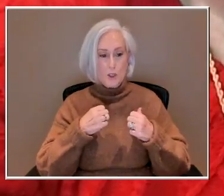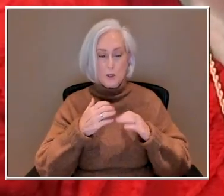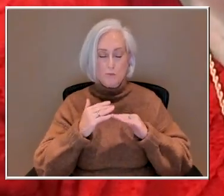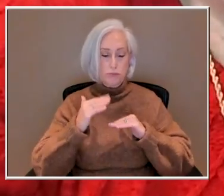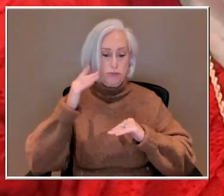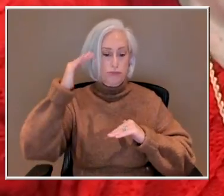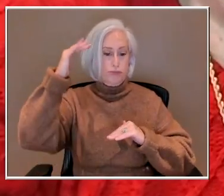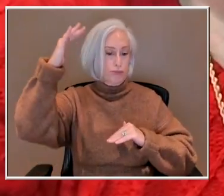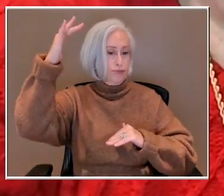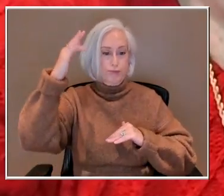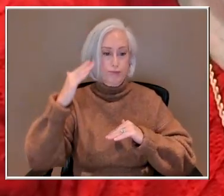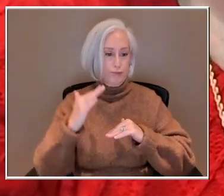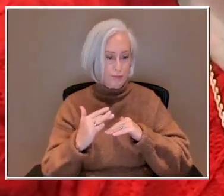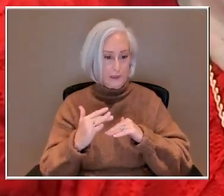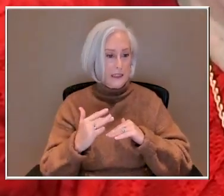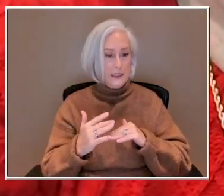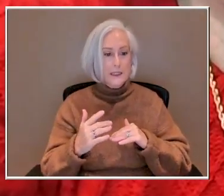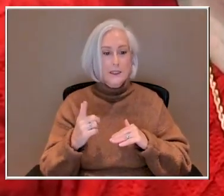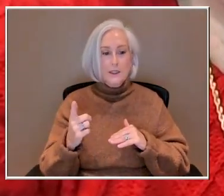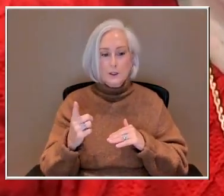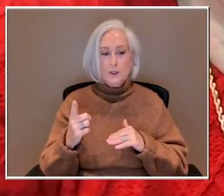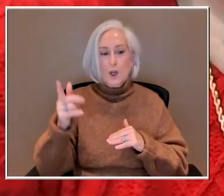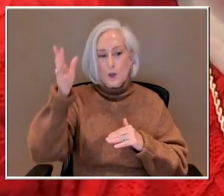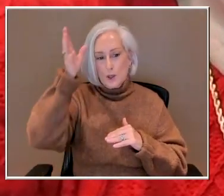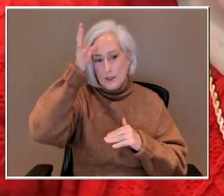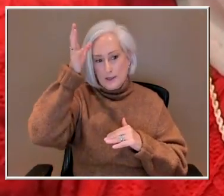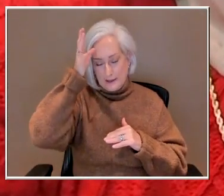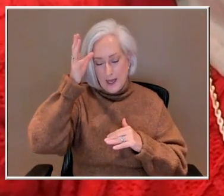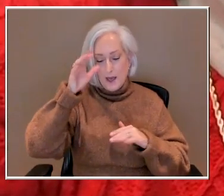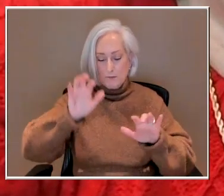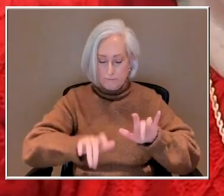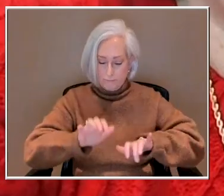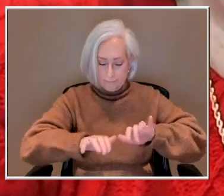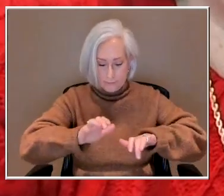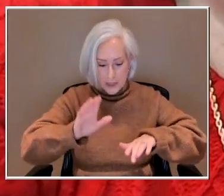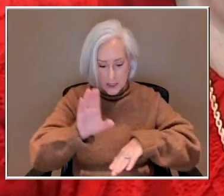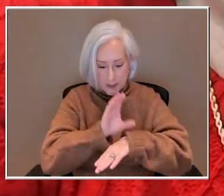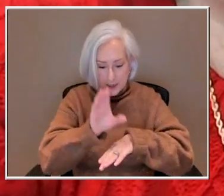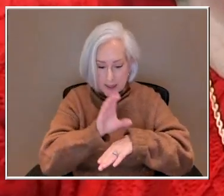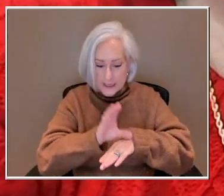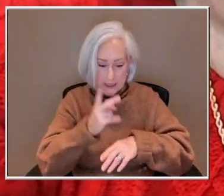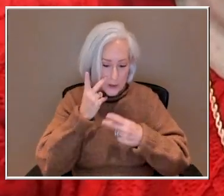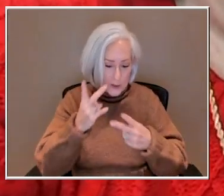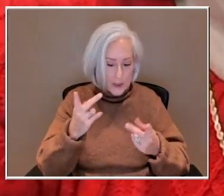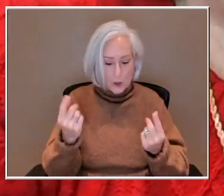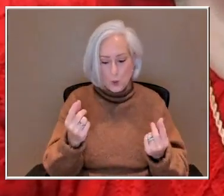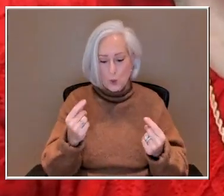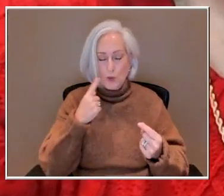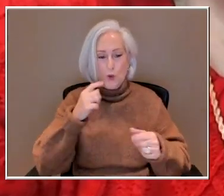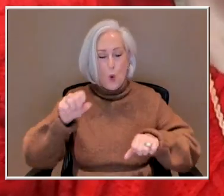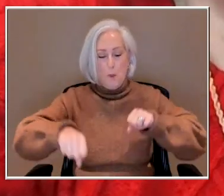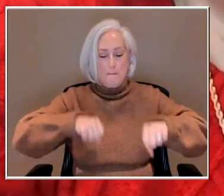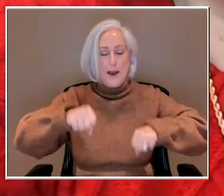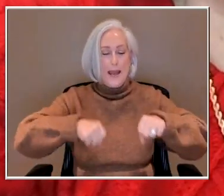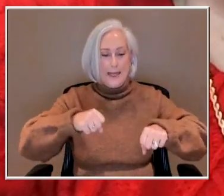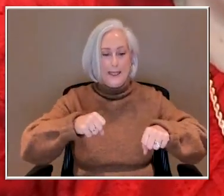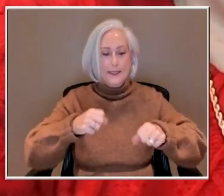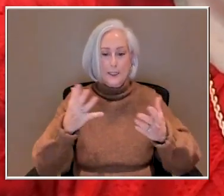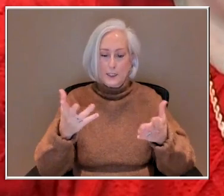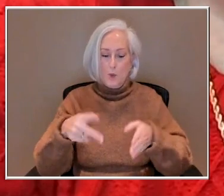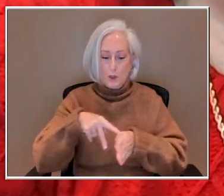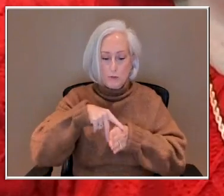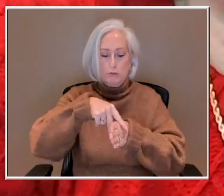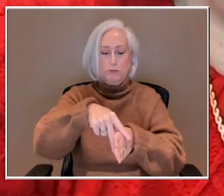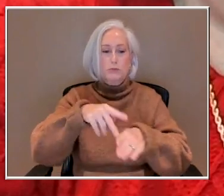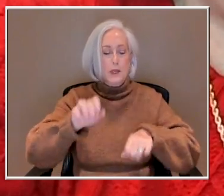bike. So Dad and I both got on the computer and looked to see what we had to do for his bike so he could ride a bike, and just taking it